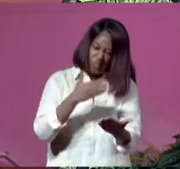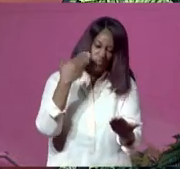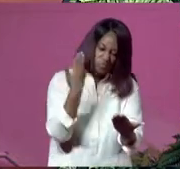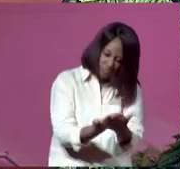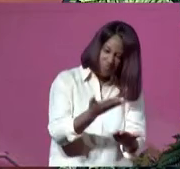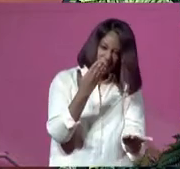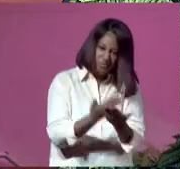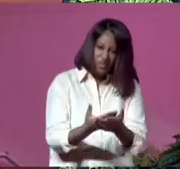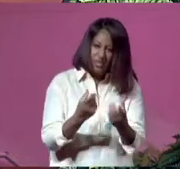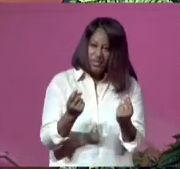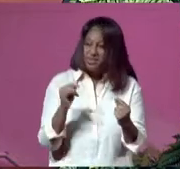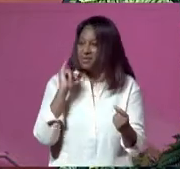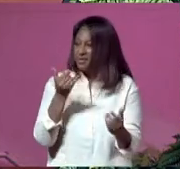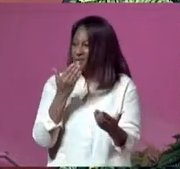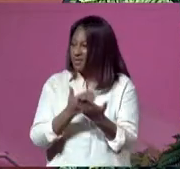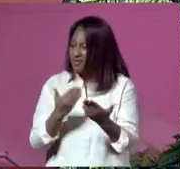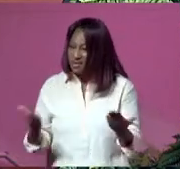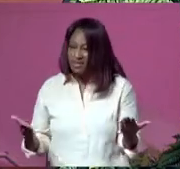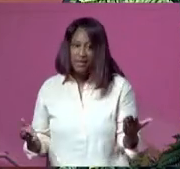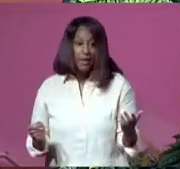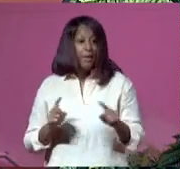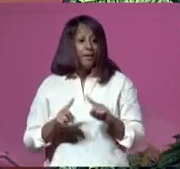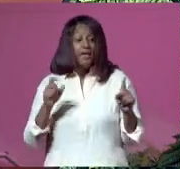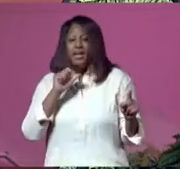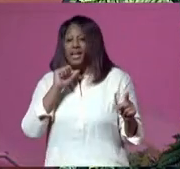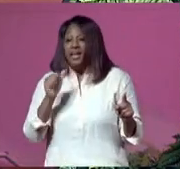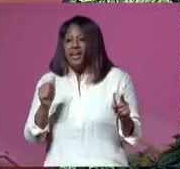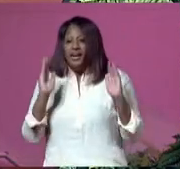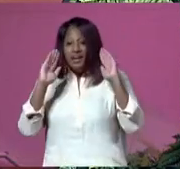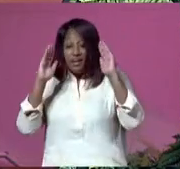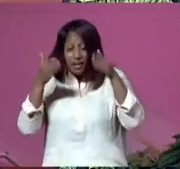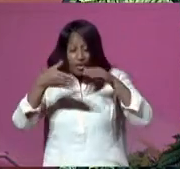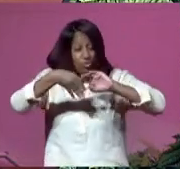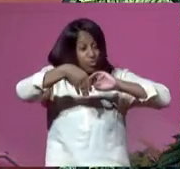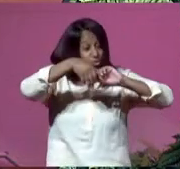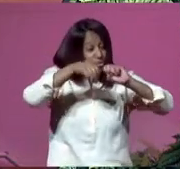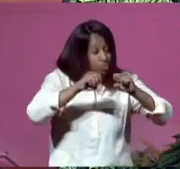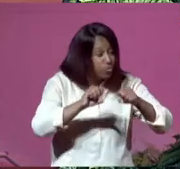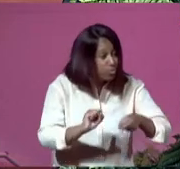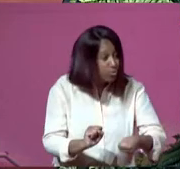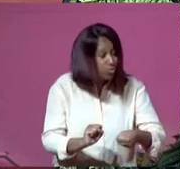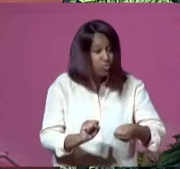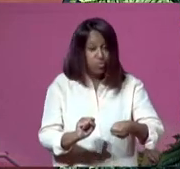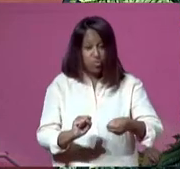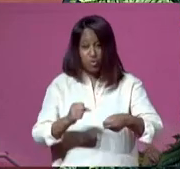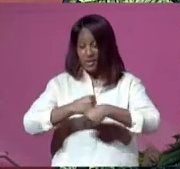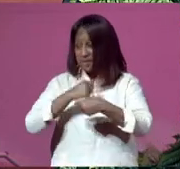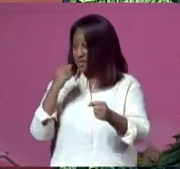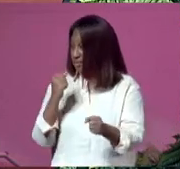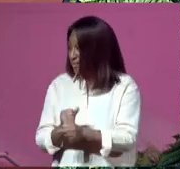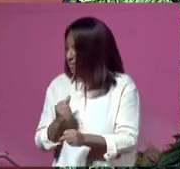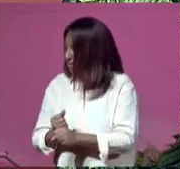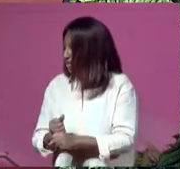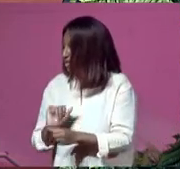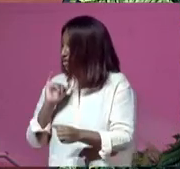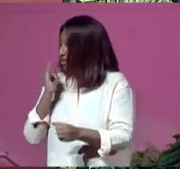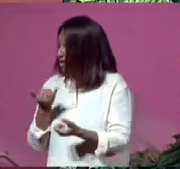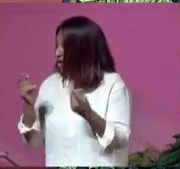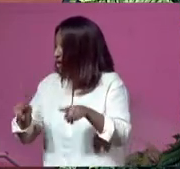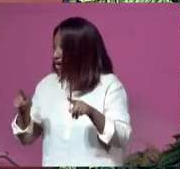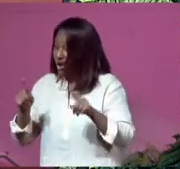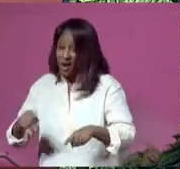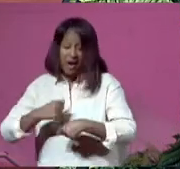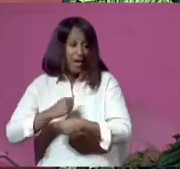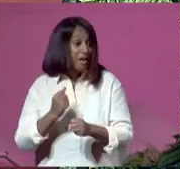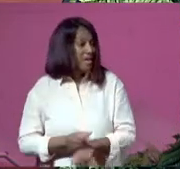stop being a gossip. But we don't address the brokenness that caused the badness. Maybe they're that way because they